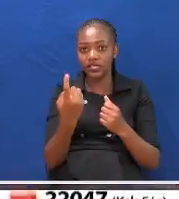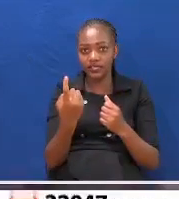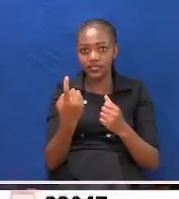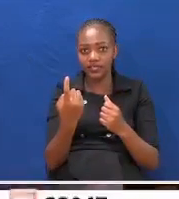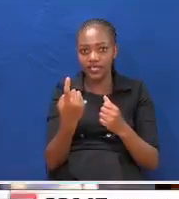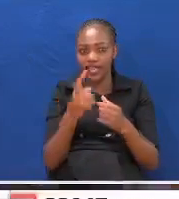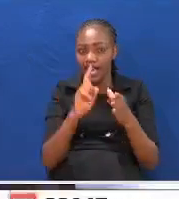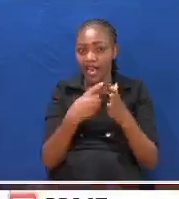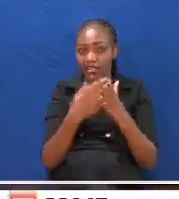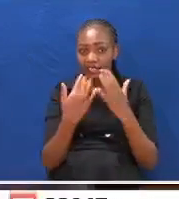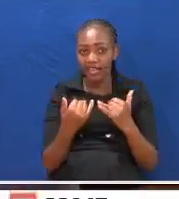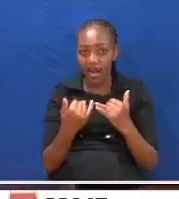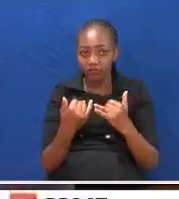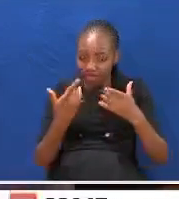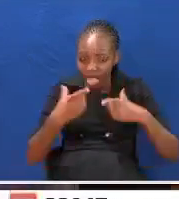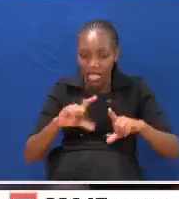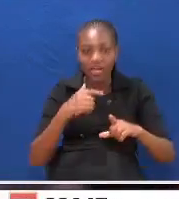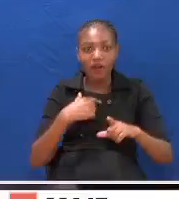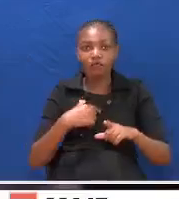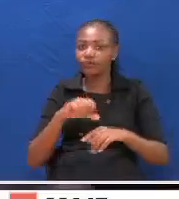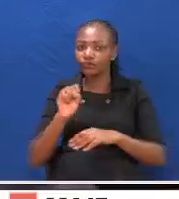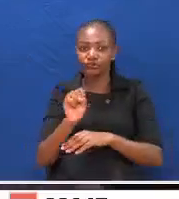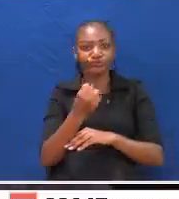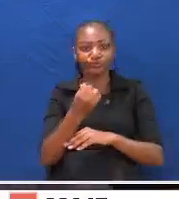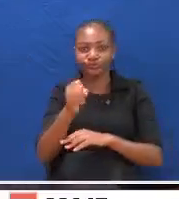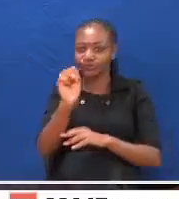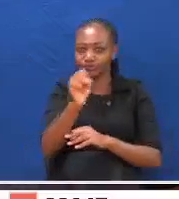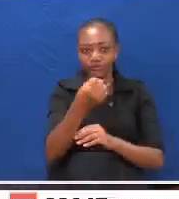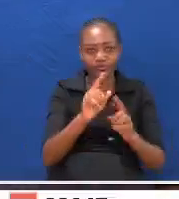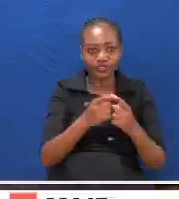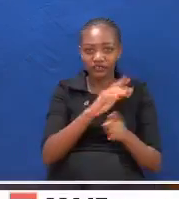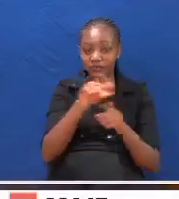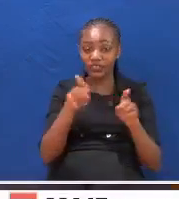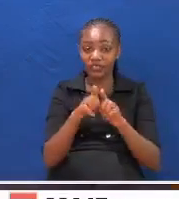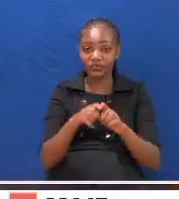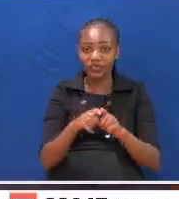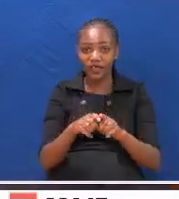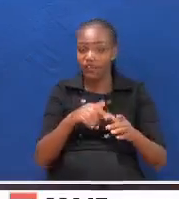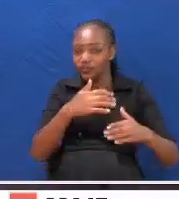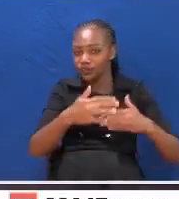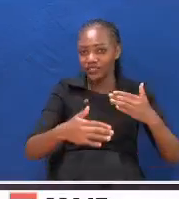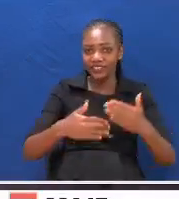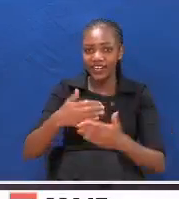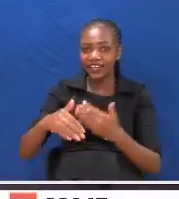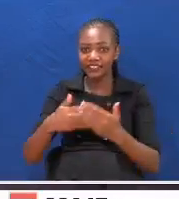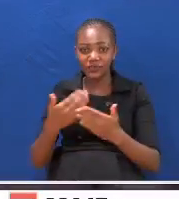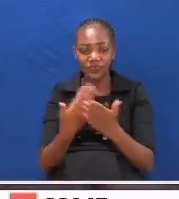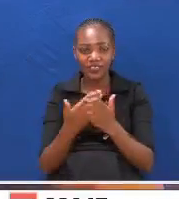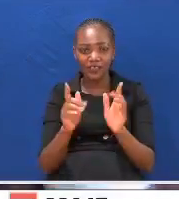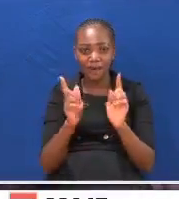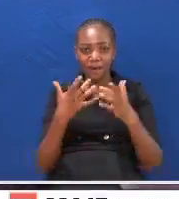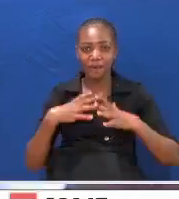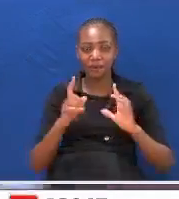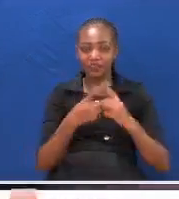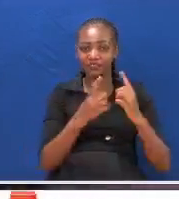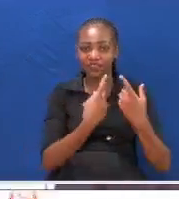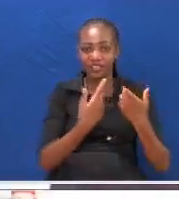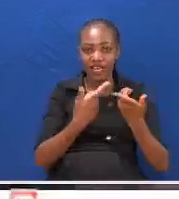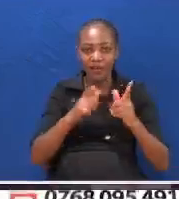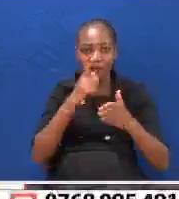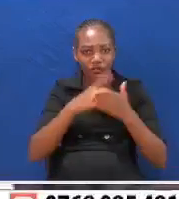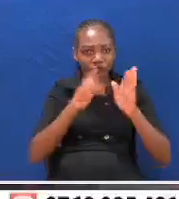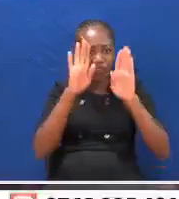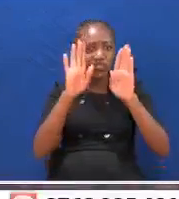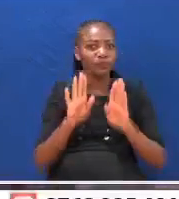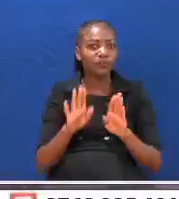Sasa hivi wamenipatia ruhusa ya kutembea na kuinteract na watu wa Bungoma. Lakini la muhimu ni